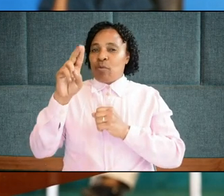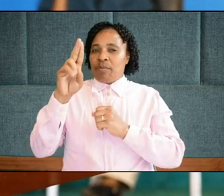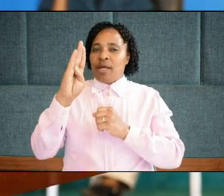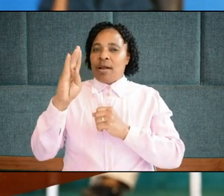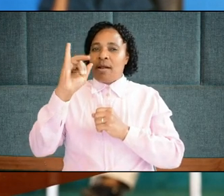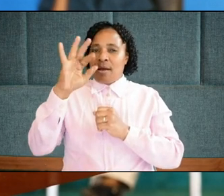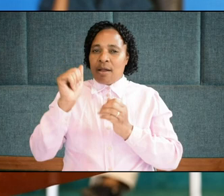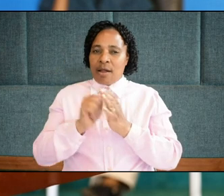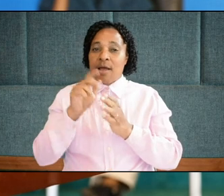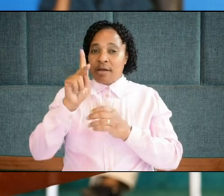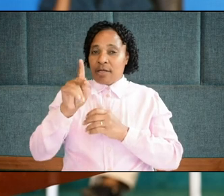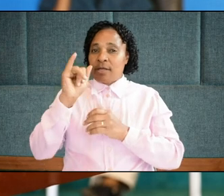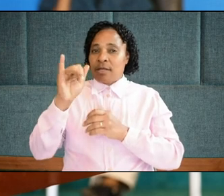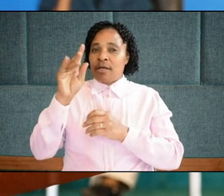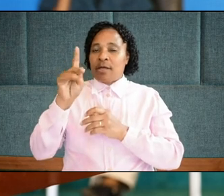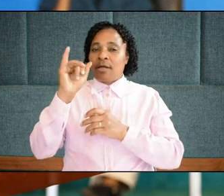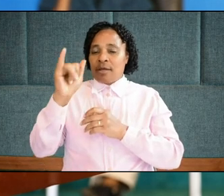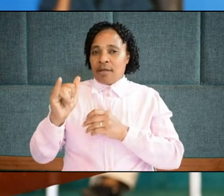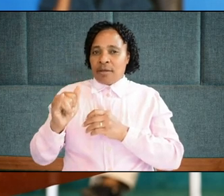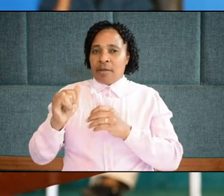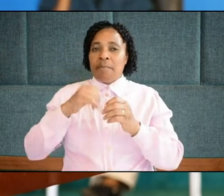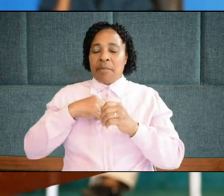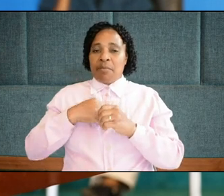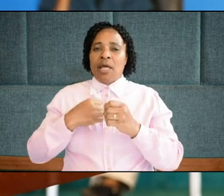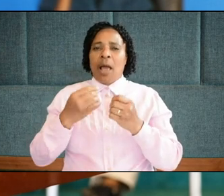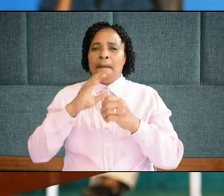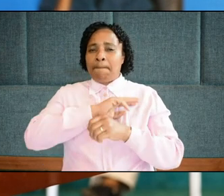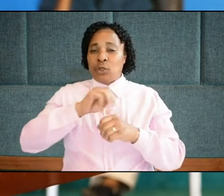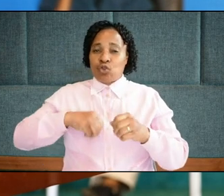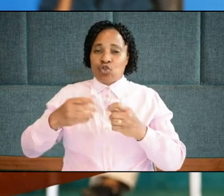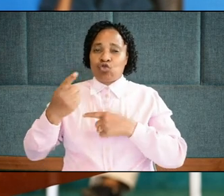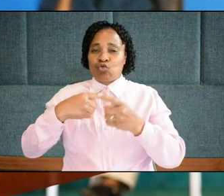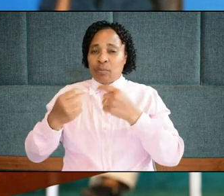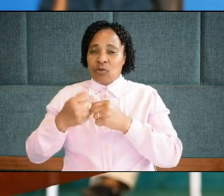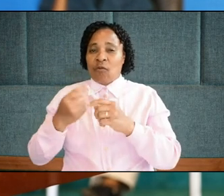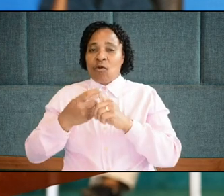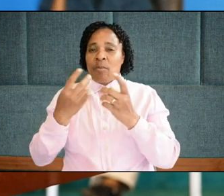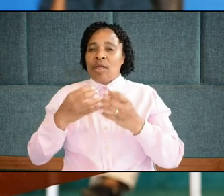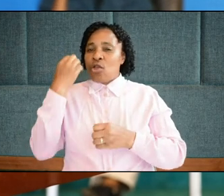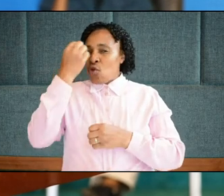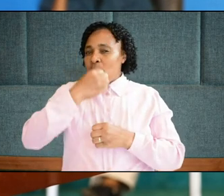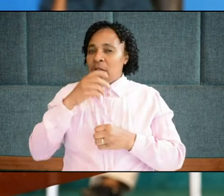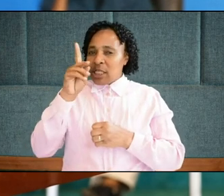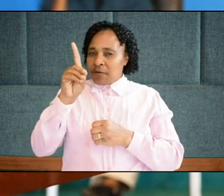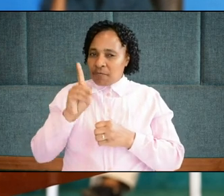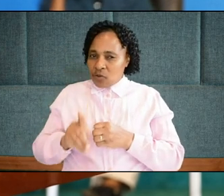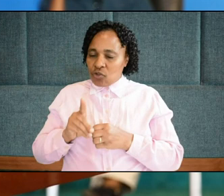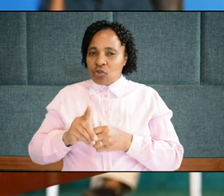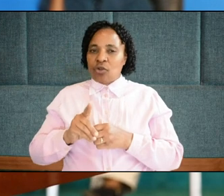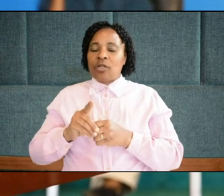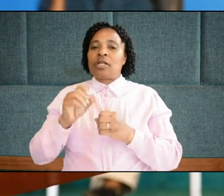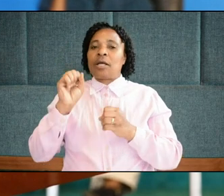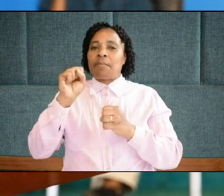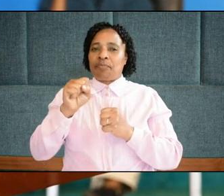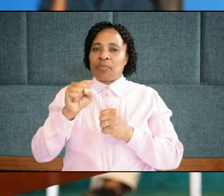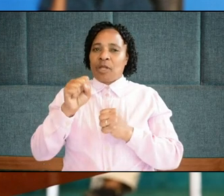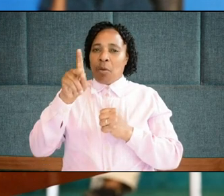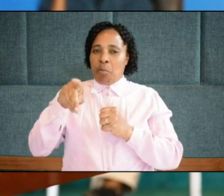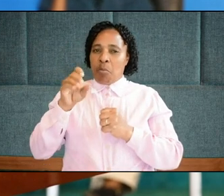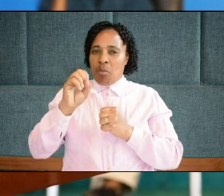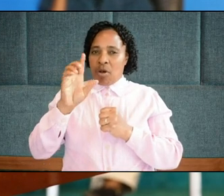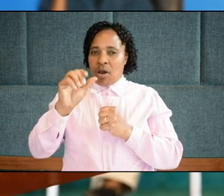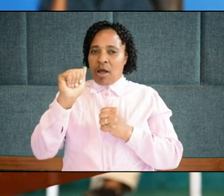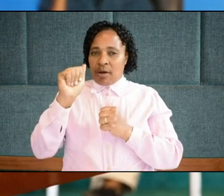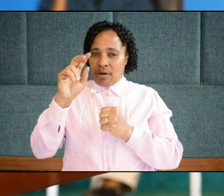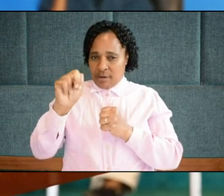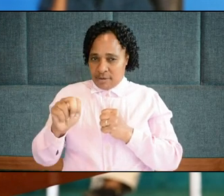clarinet, Kiki on the trumpet. Our mission story comes all the way from the European division, Latvia, Lapin